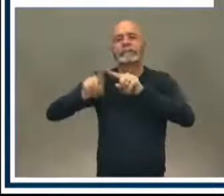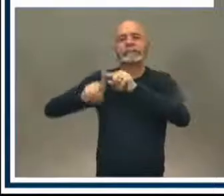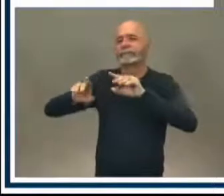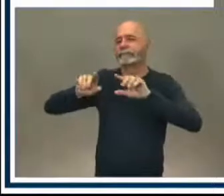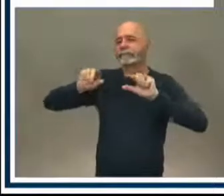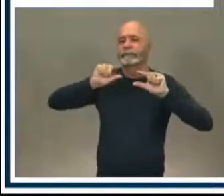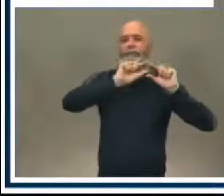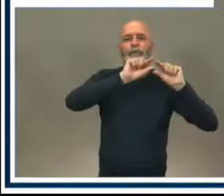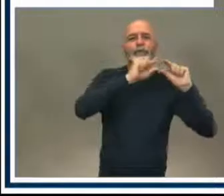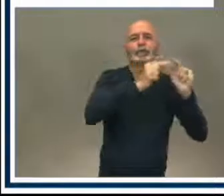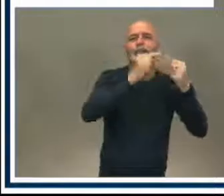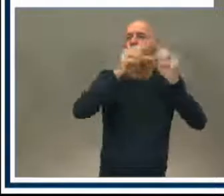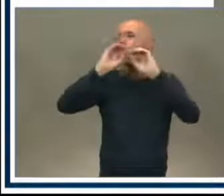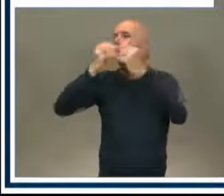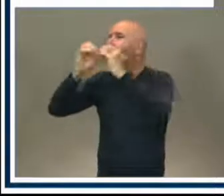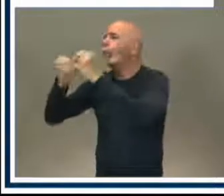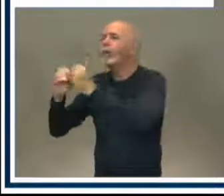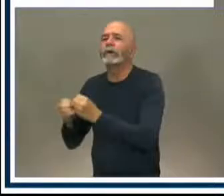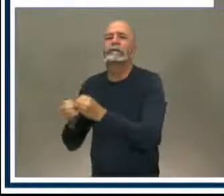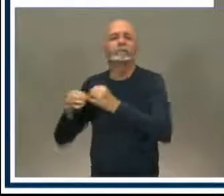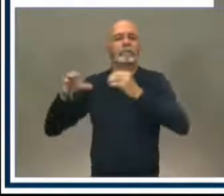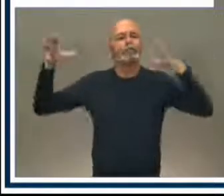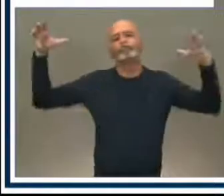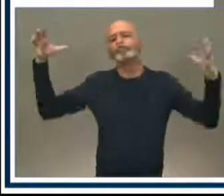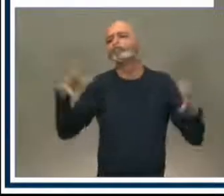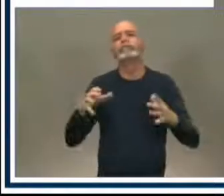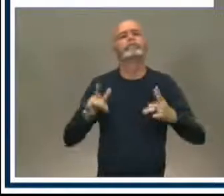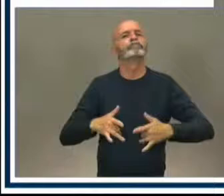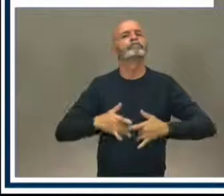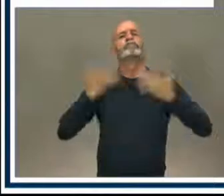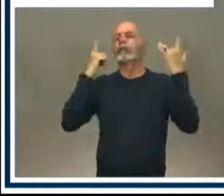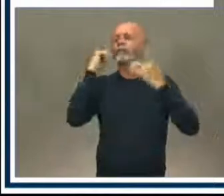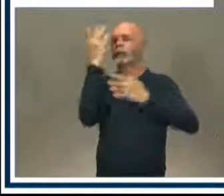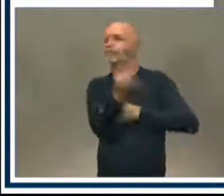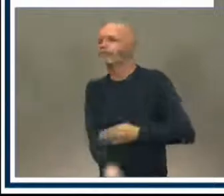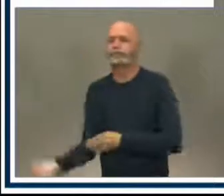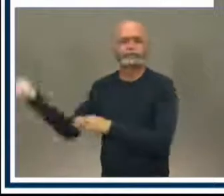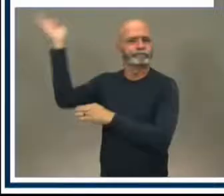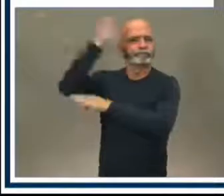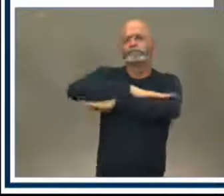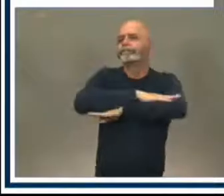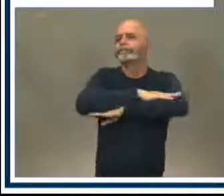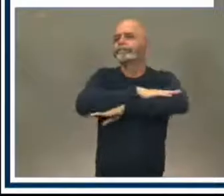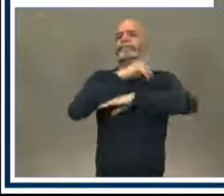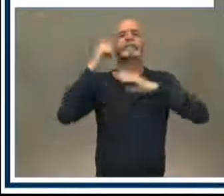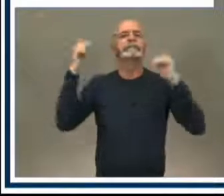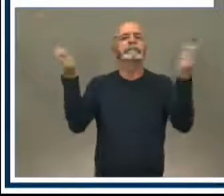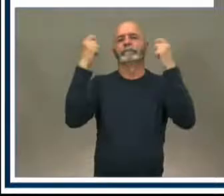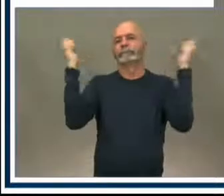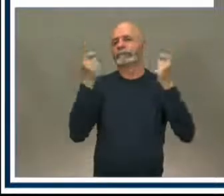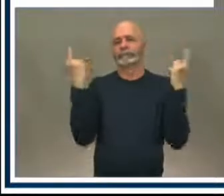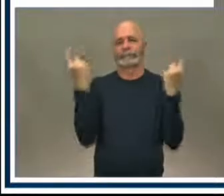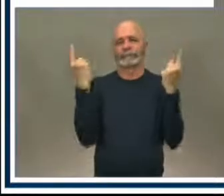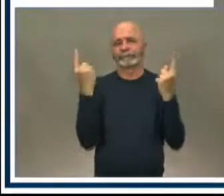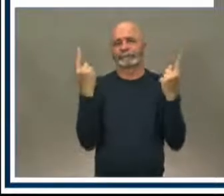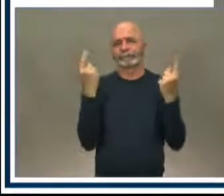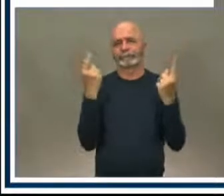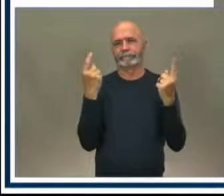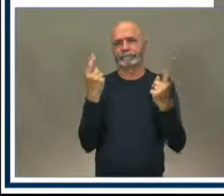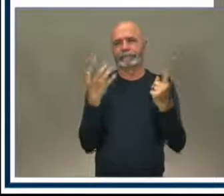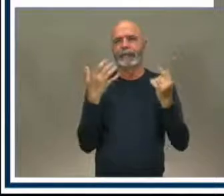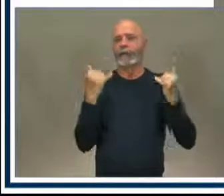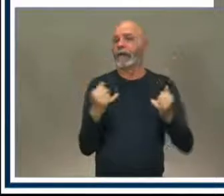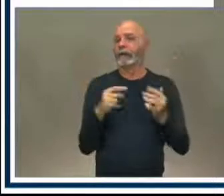faith organizations who were together at a multi-day event. What we're seeing now, as we look at the cases, that